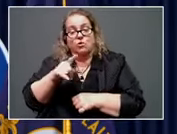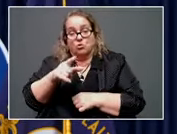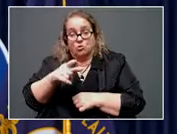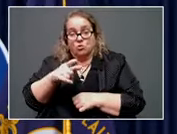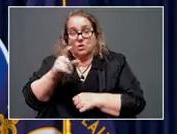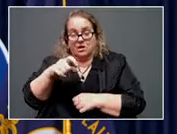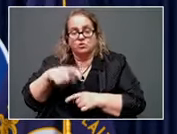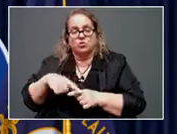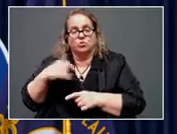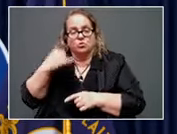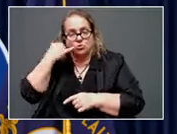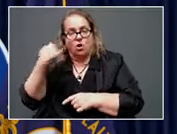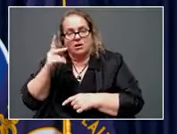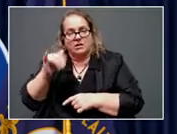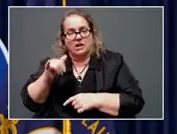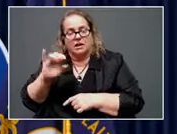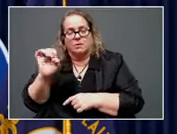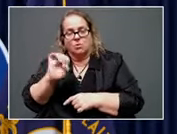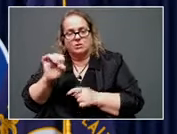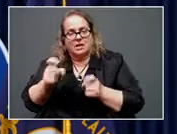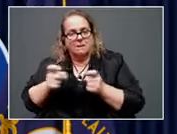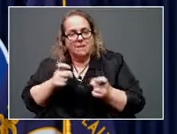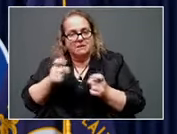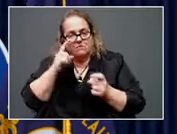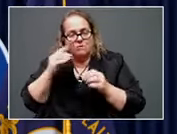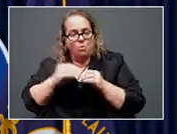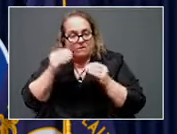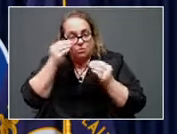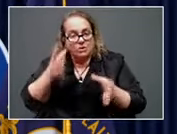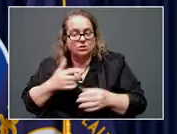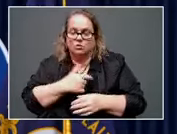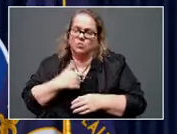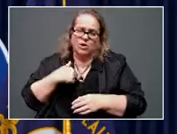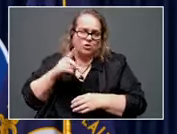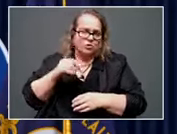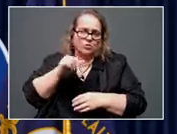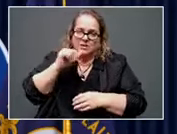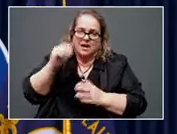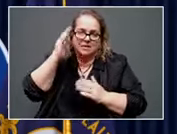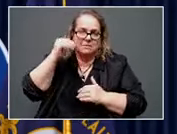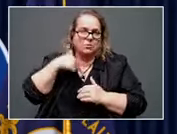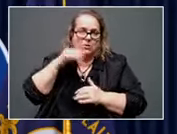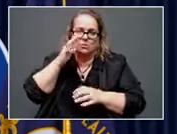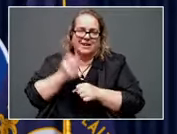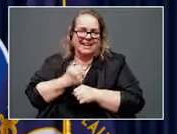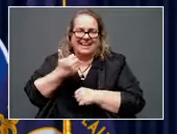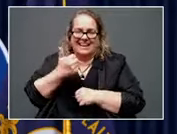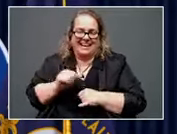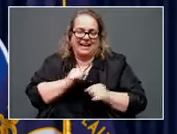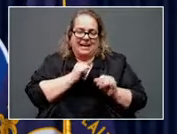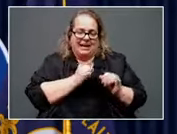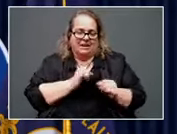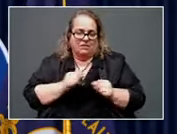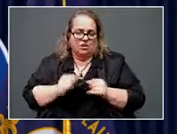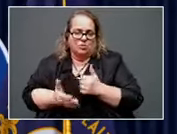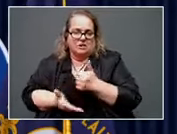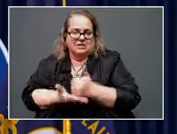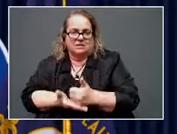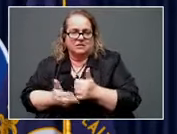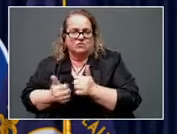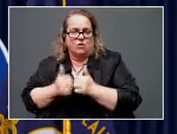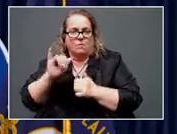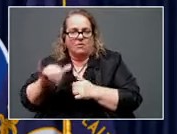for more information. We do not expect that we will be granted any individual assistance from those New Year's